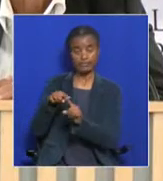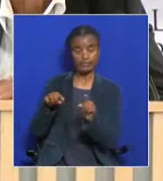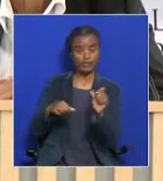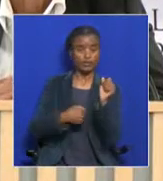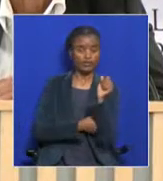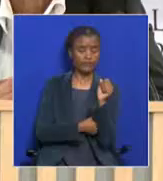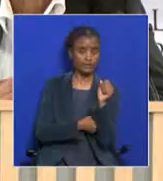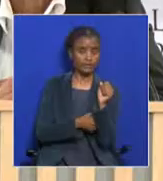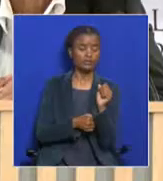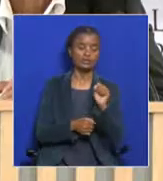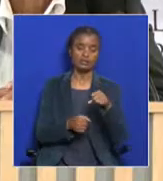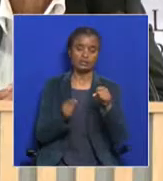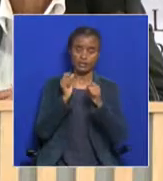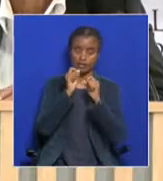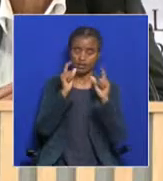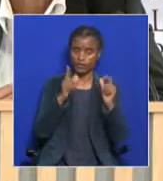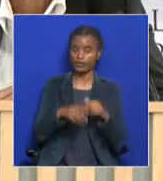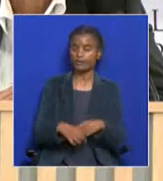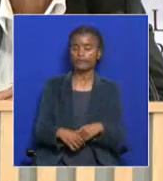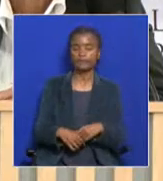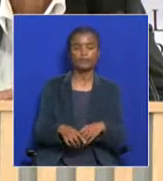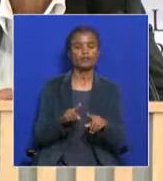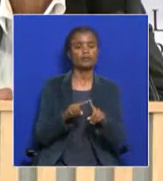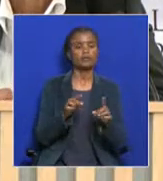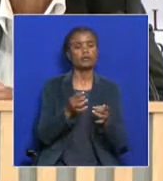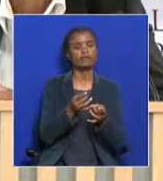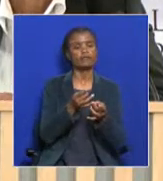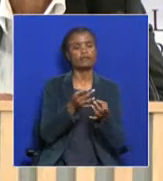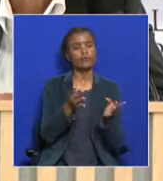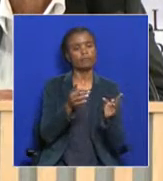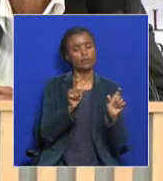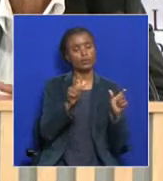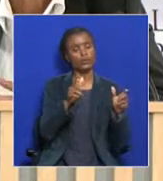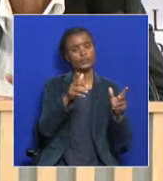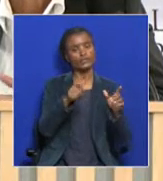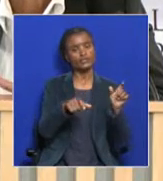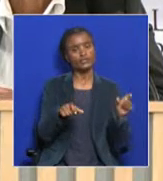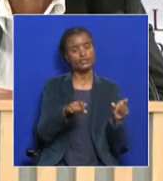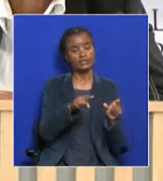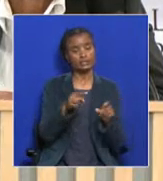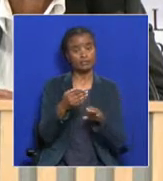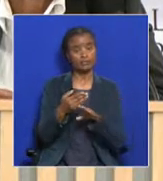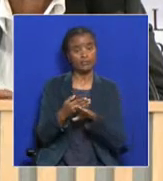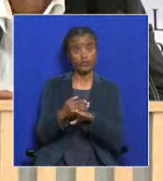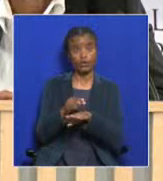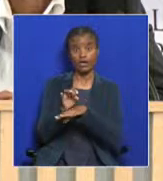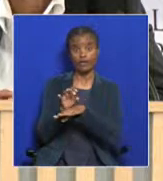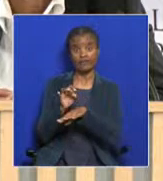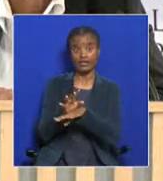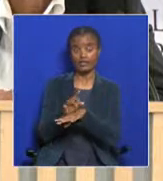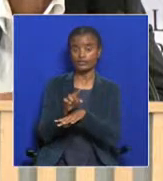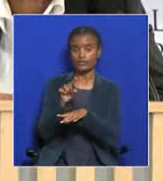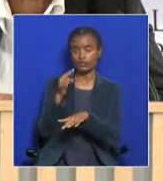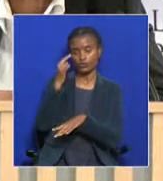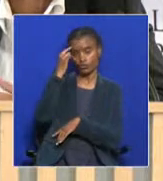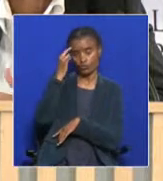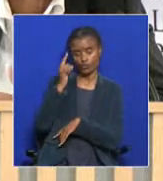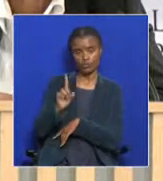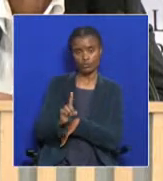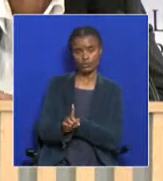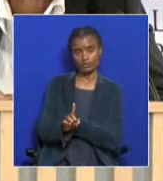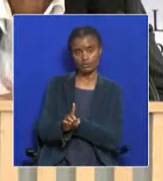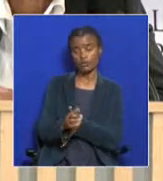Can you tell the commissioners what you made of that advice and whether you thought it would comply